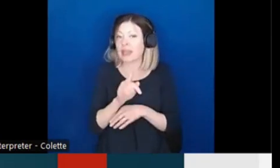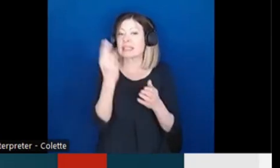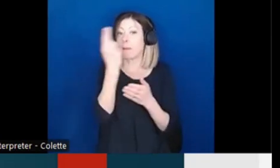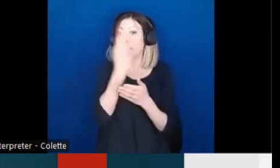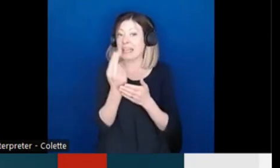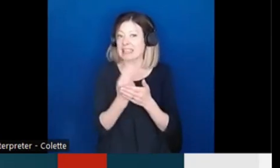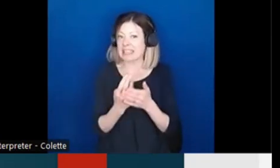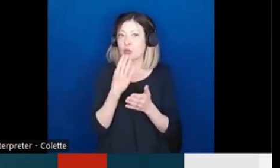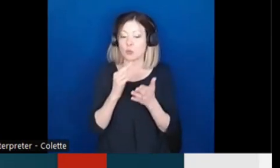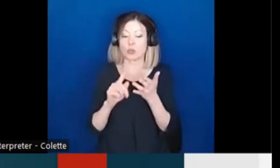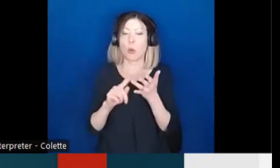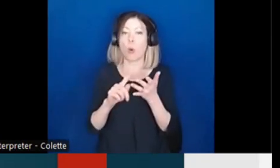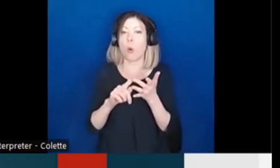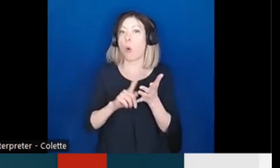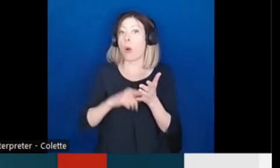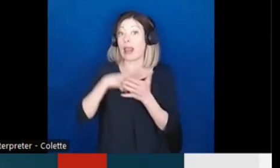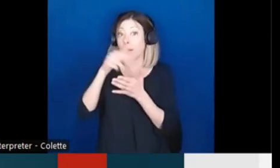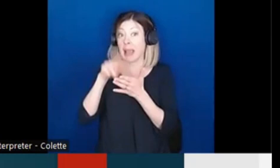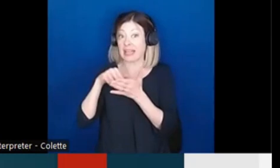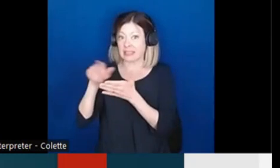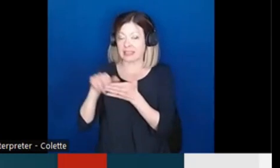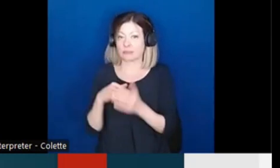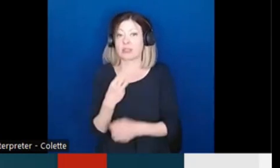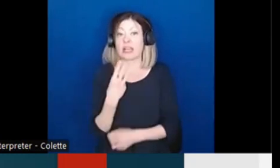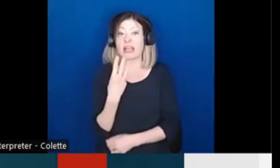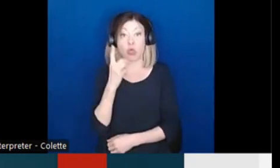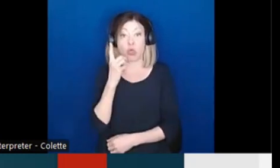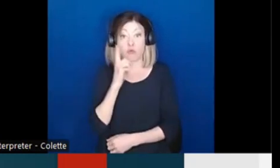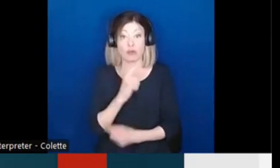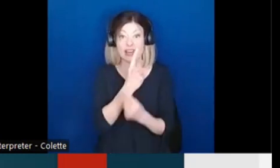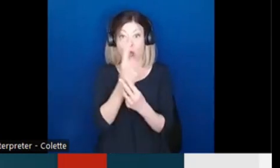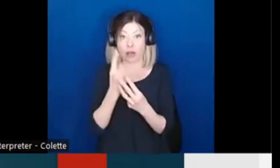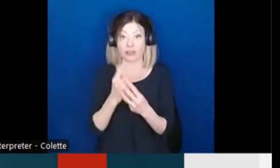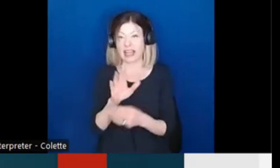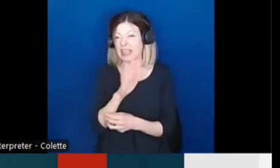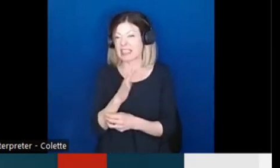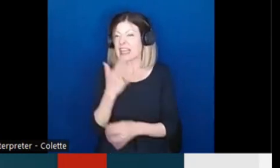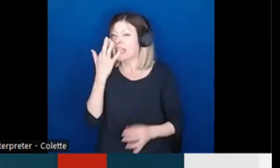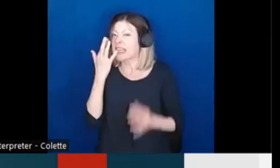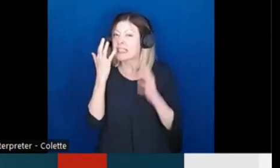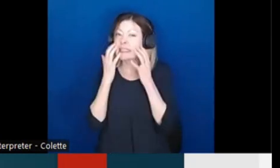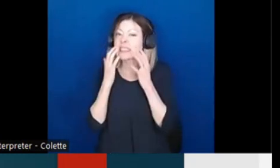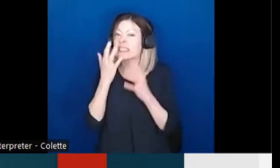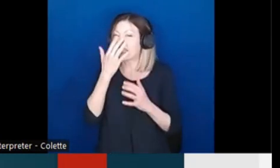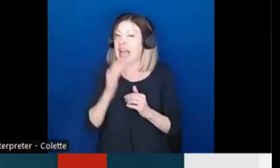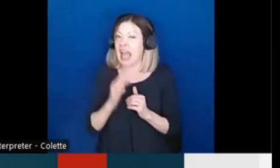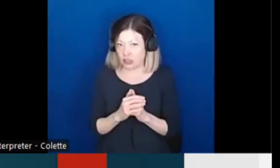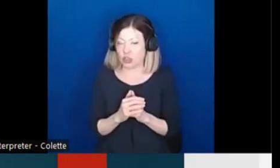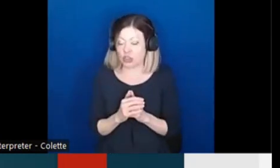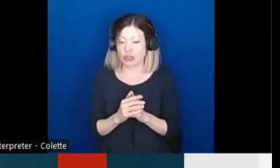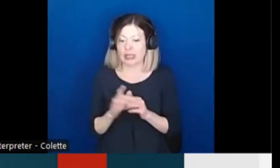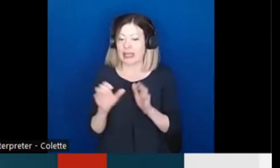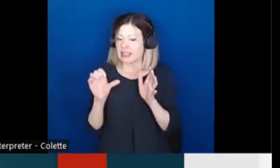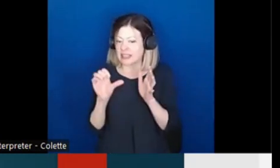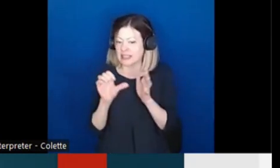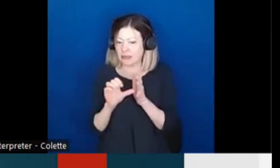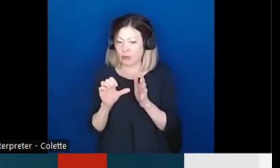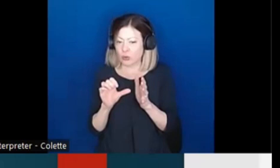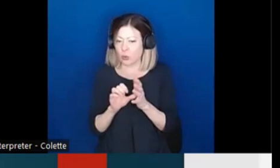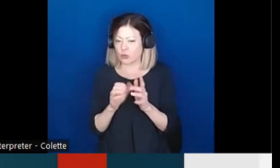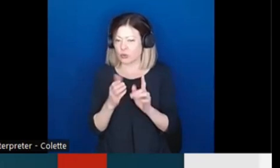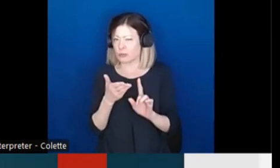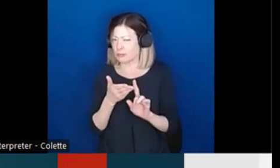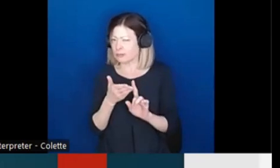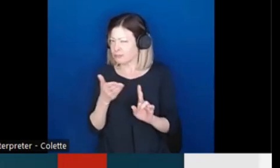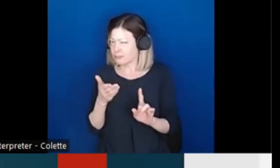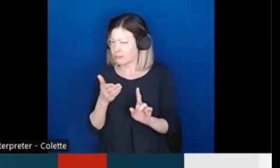of three girls. They're actually in the teens. It's a bit hard to tell because of the style. They